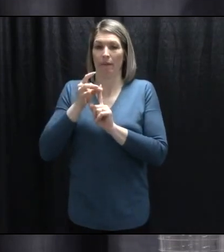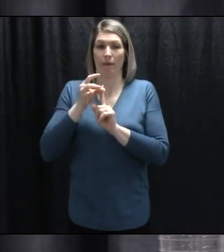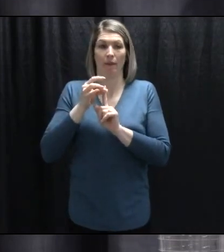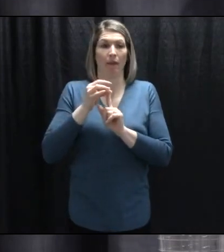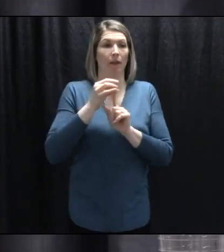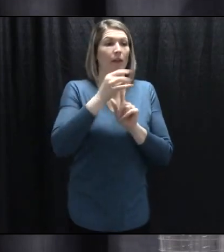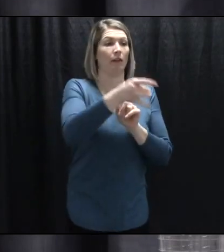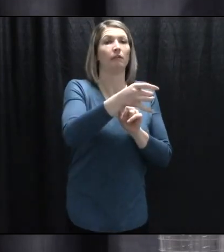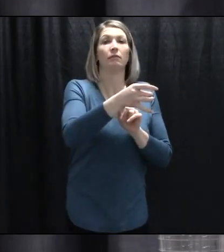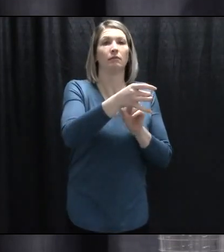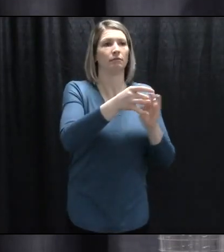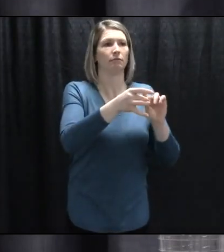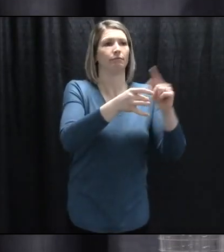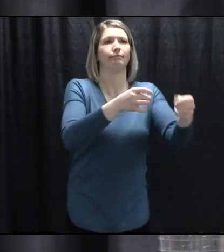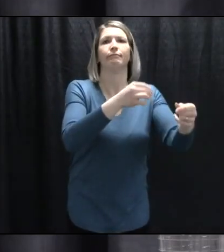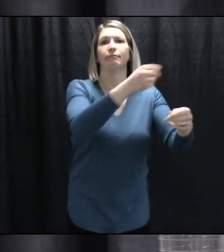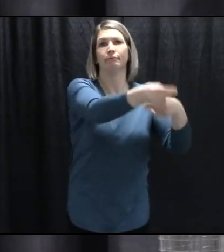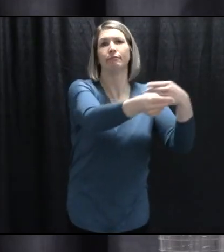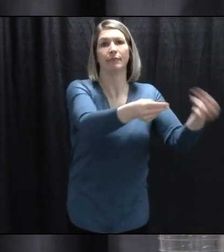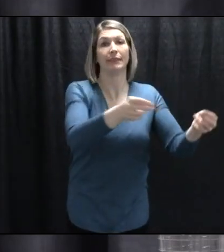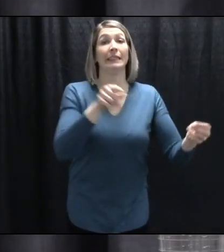it doesn't move.